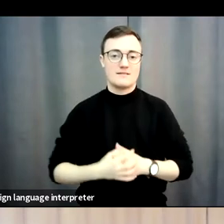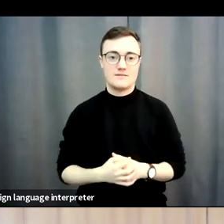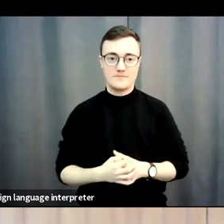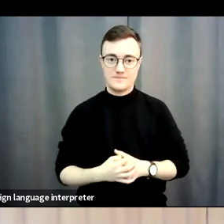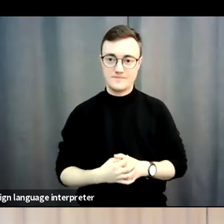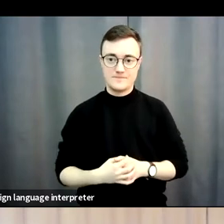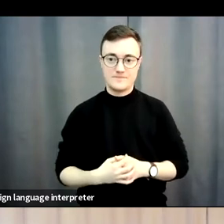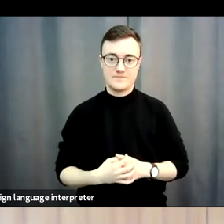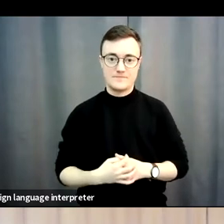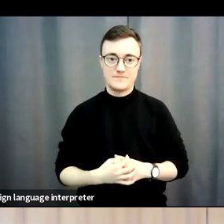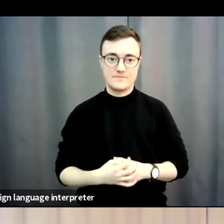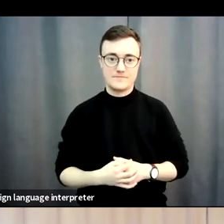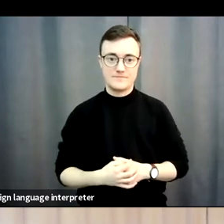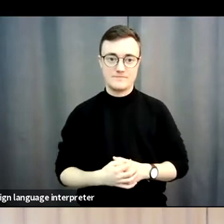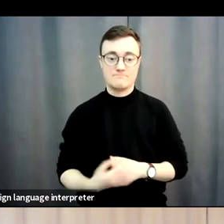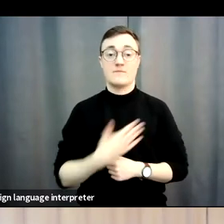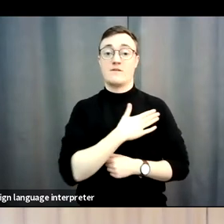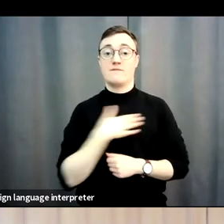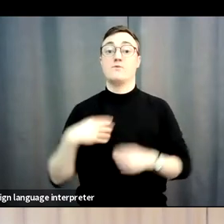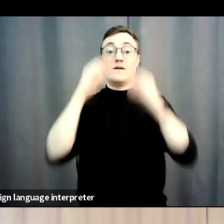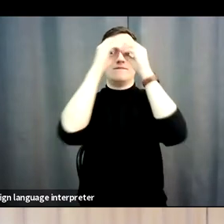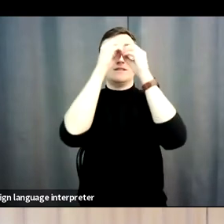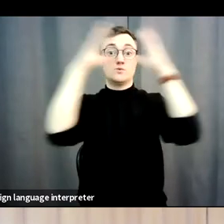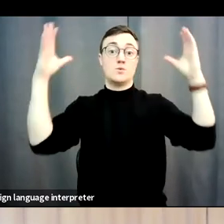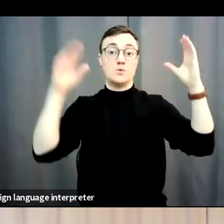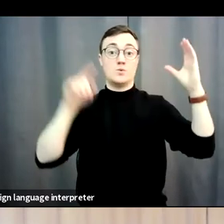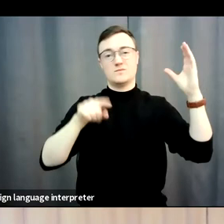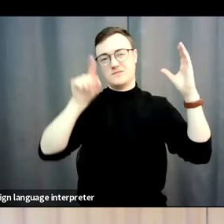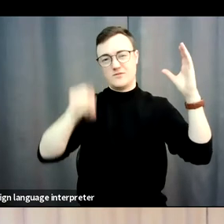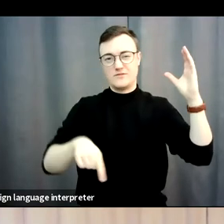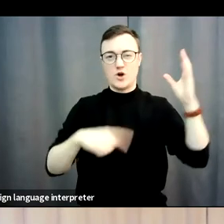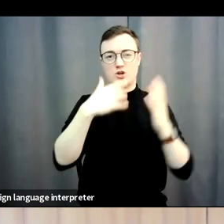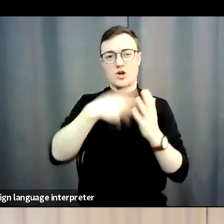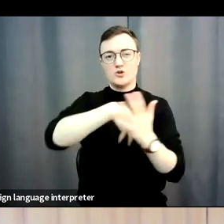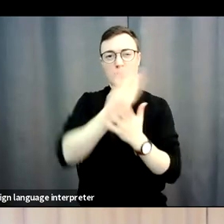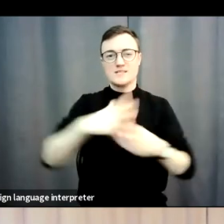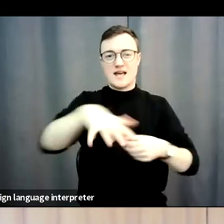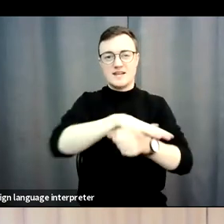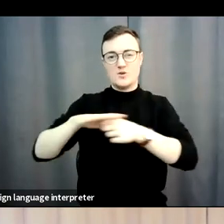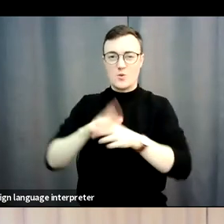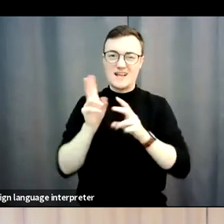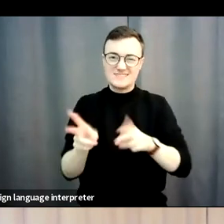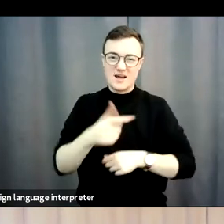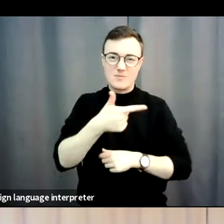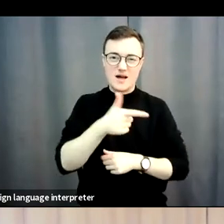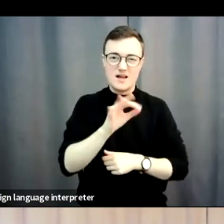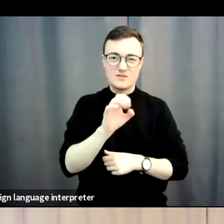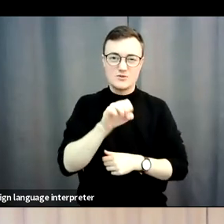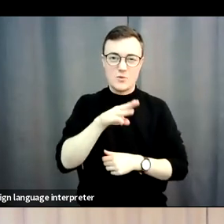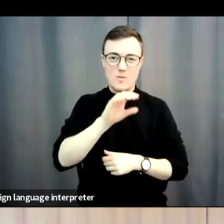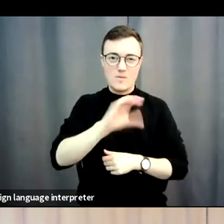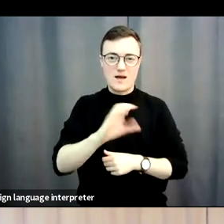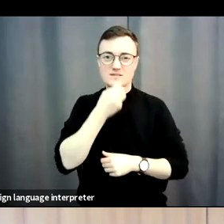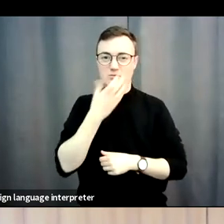Our shared vision for the Nordic region, as Thomas Blomqvist also told us about earlier today,